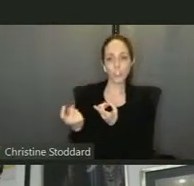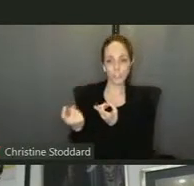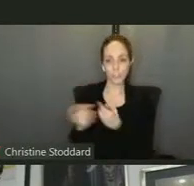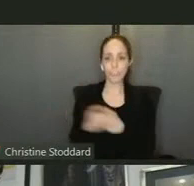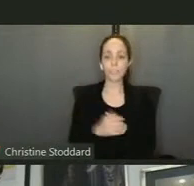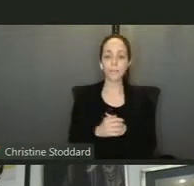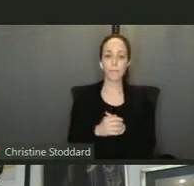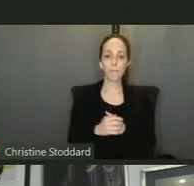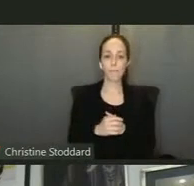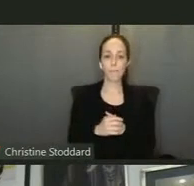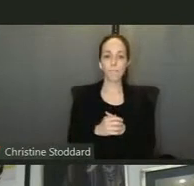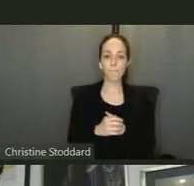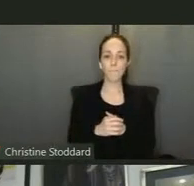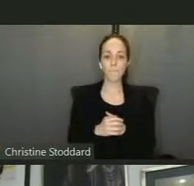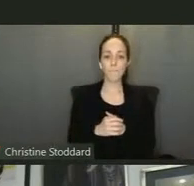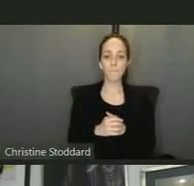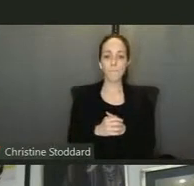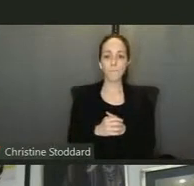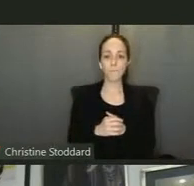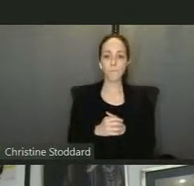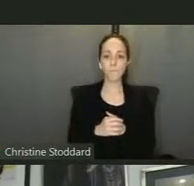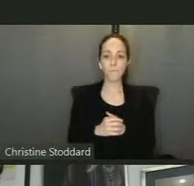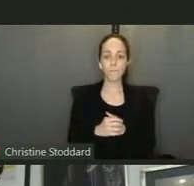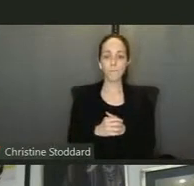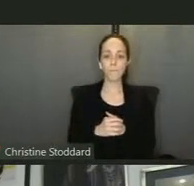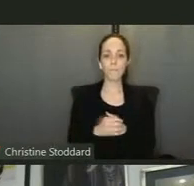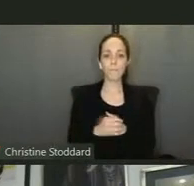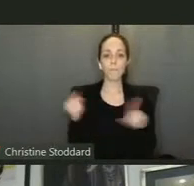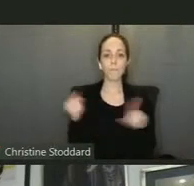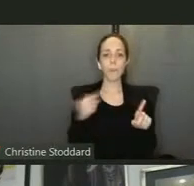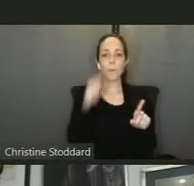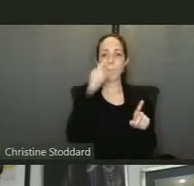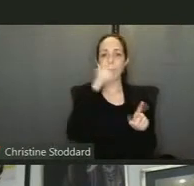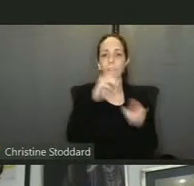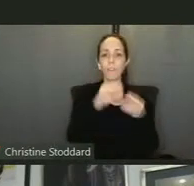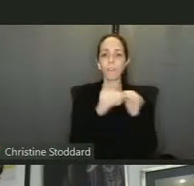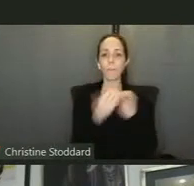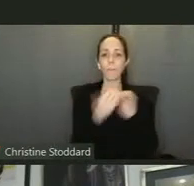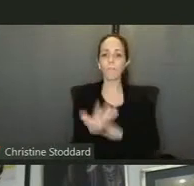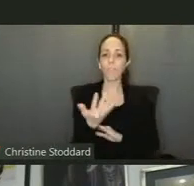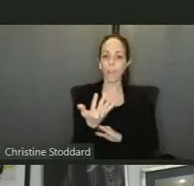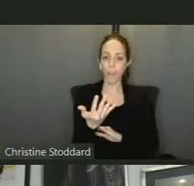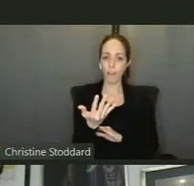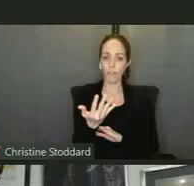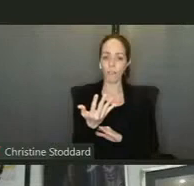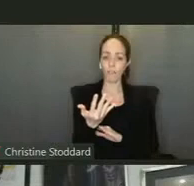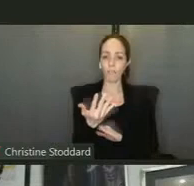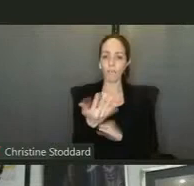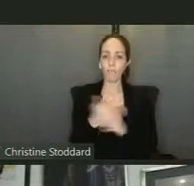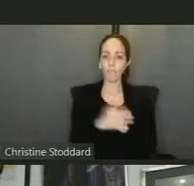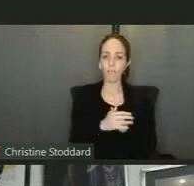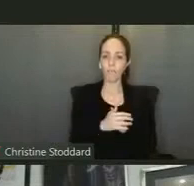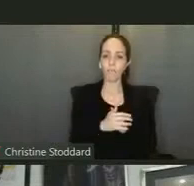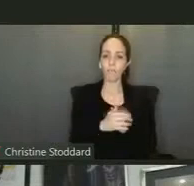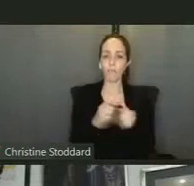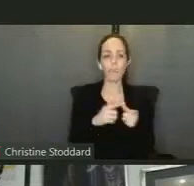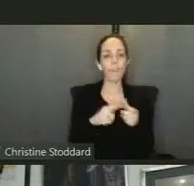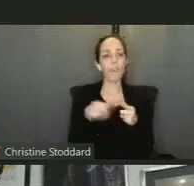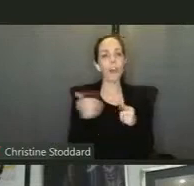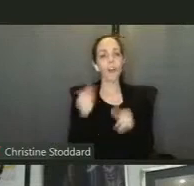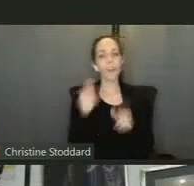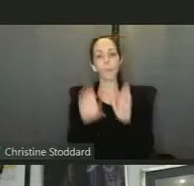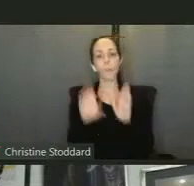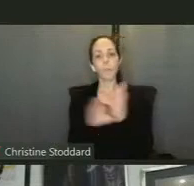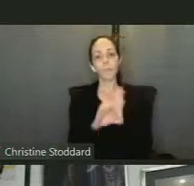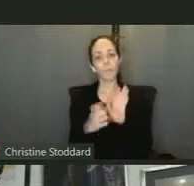next panel. I'd like to take us back to that myth number 5 and the slide around the Swiss cheese model.